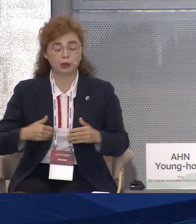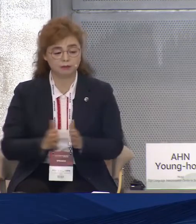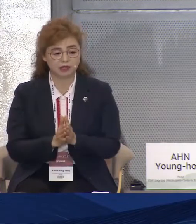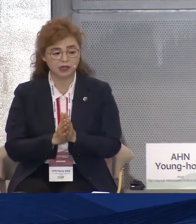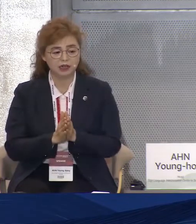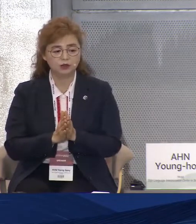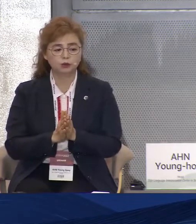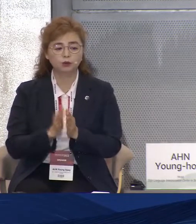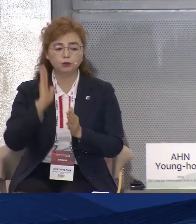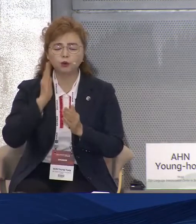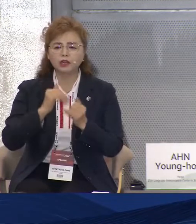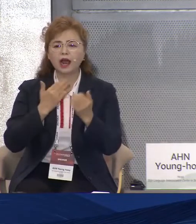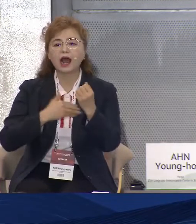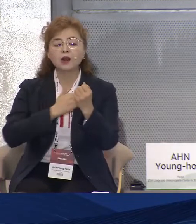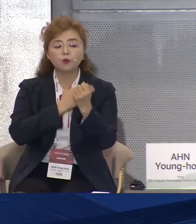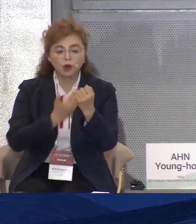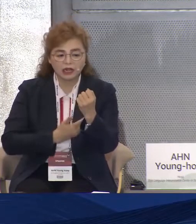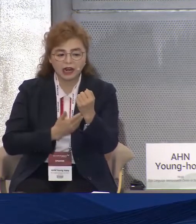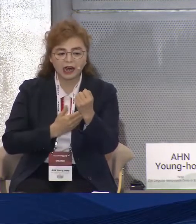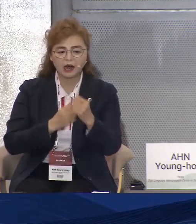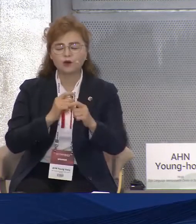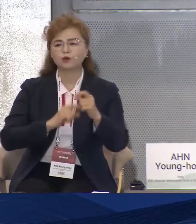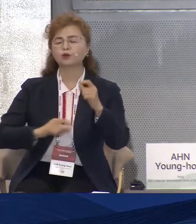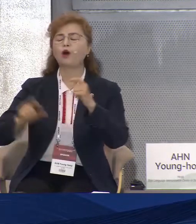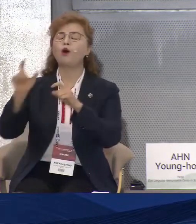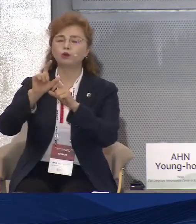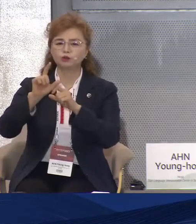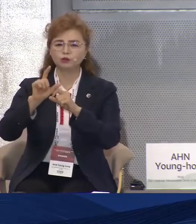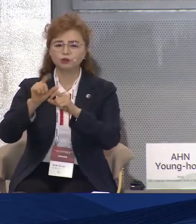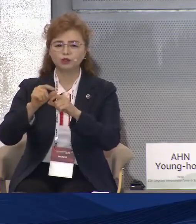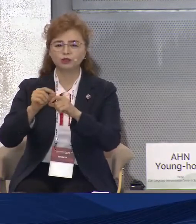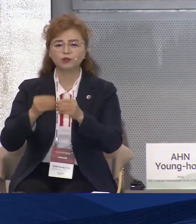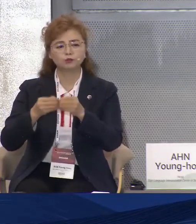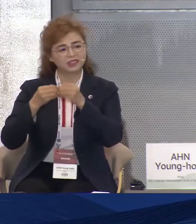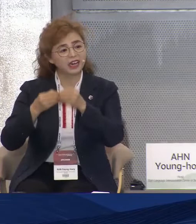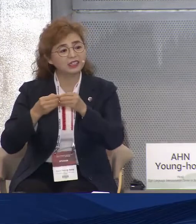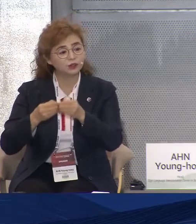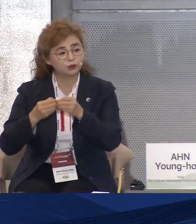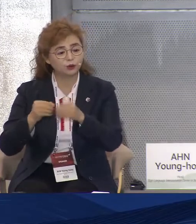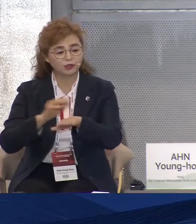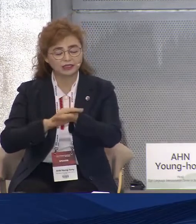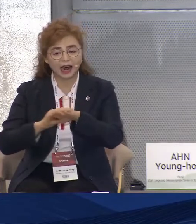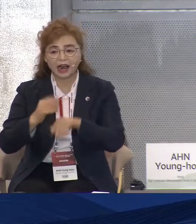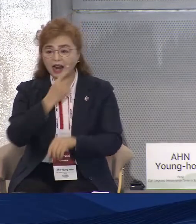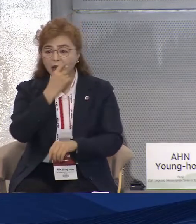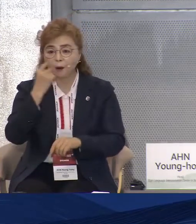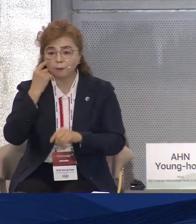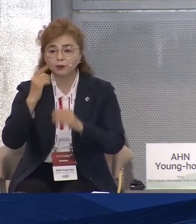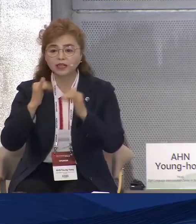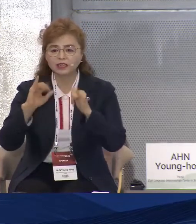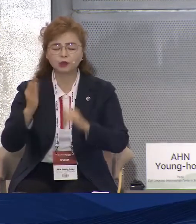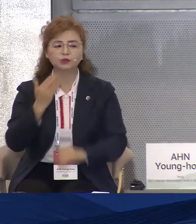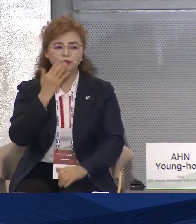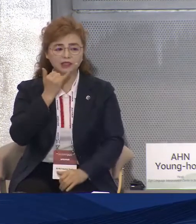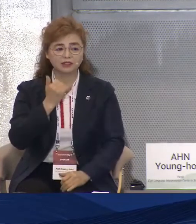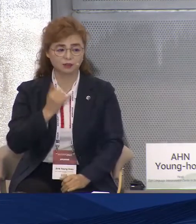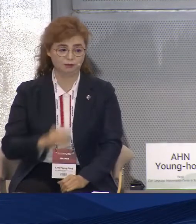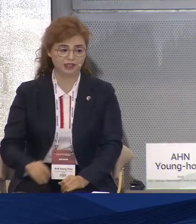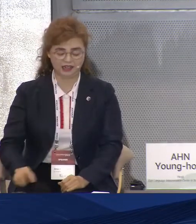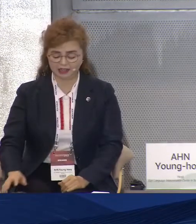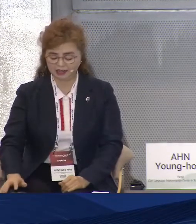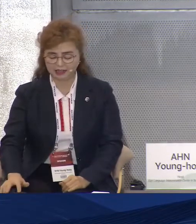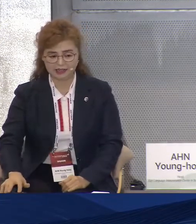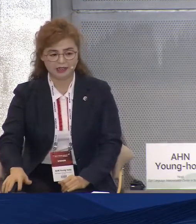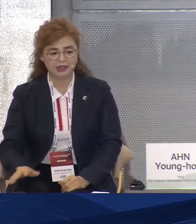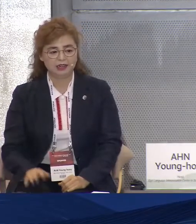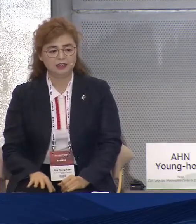public sign language interpreters. And again, the right to know of people with hearing loss can be guaranteed